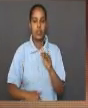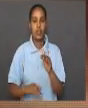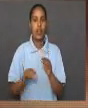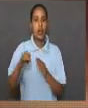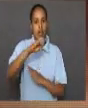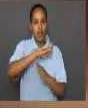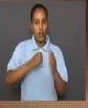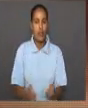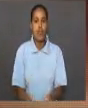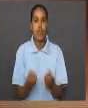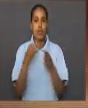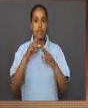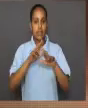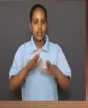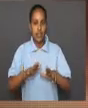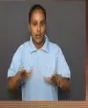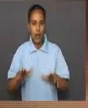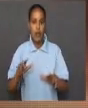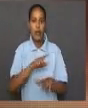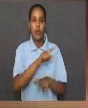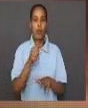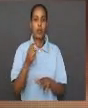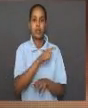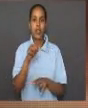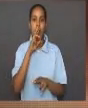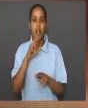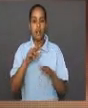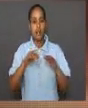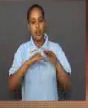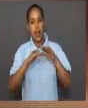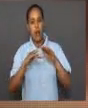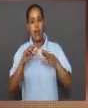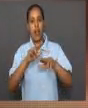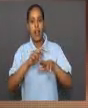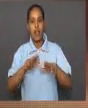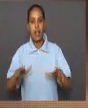Electrons are most stable when they are at this ground level.